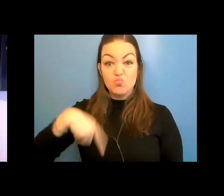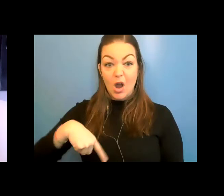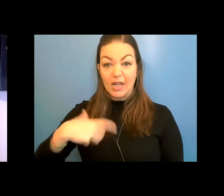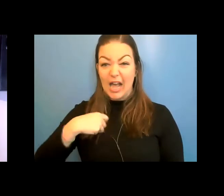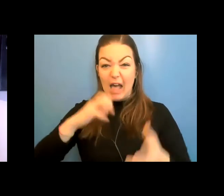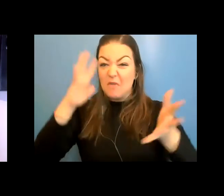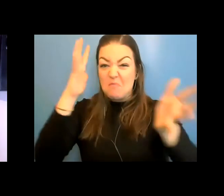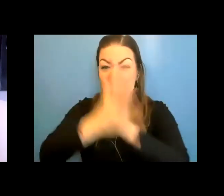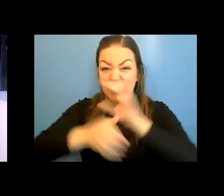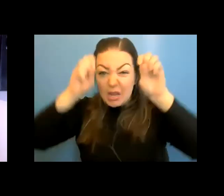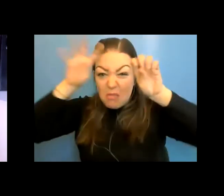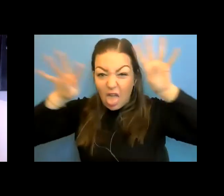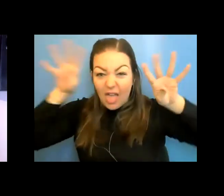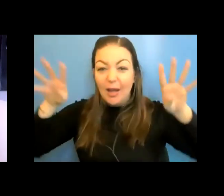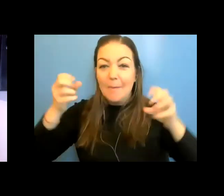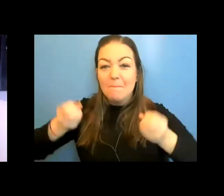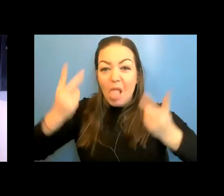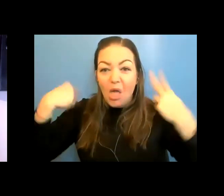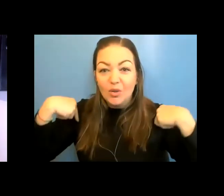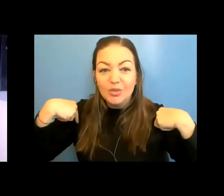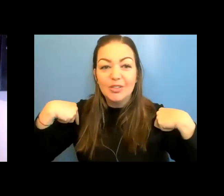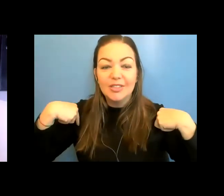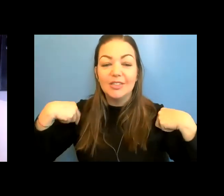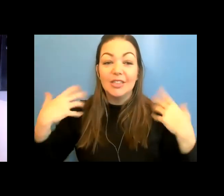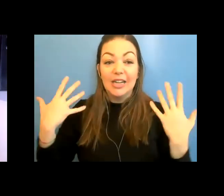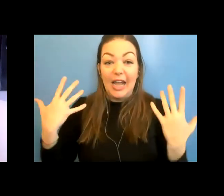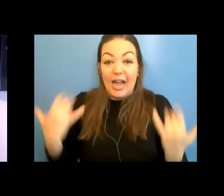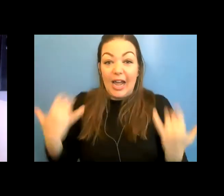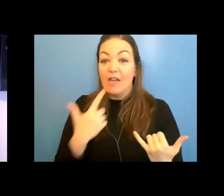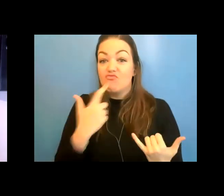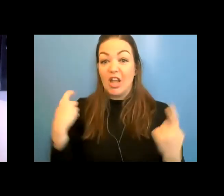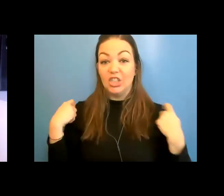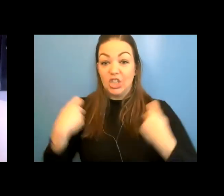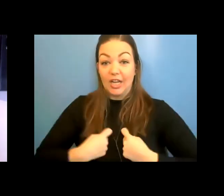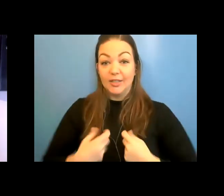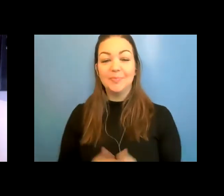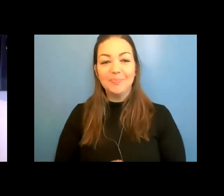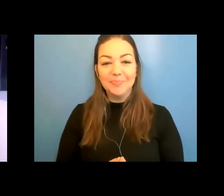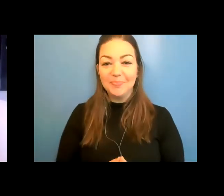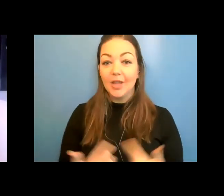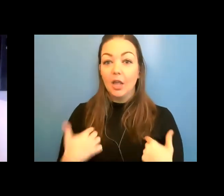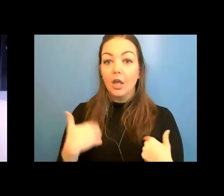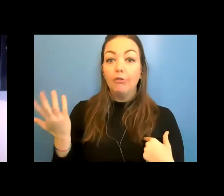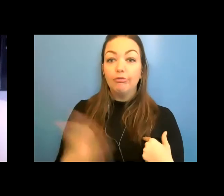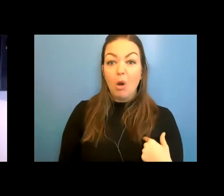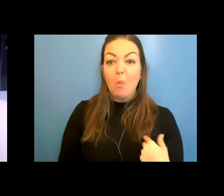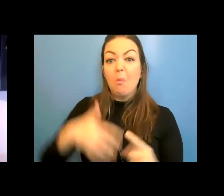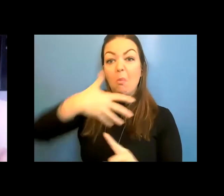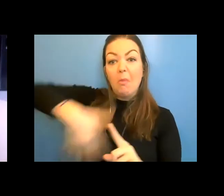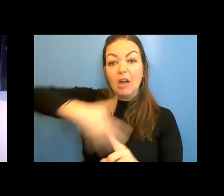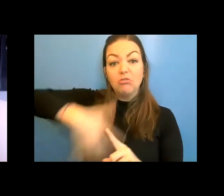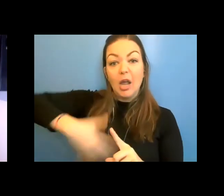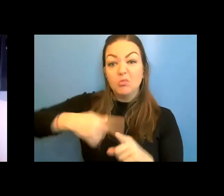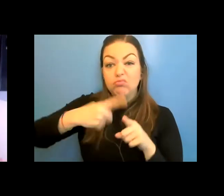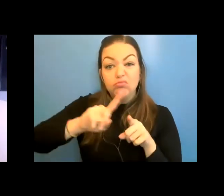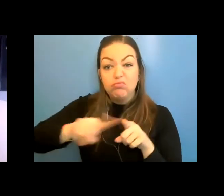used to be blonde, sticky up hair. And today I'm wearing a red jacket. So I come from a background across the